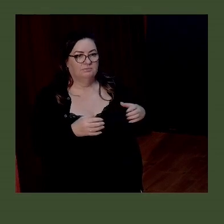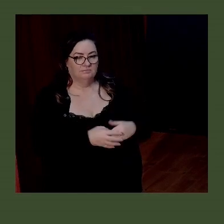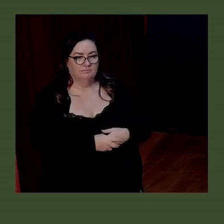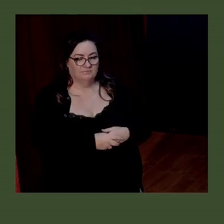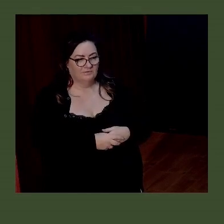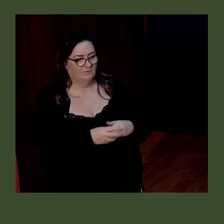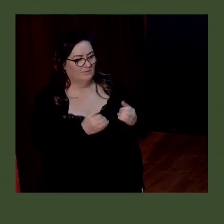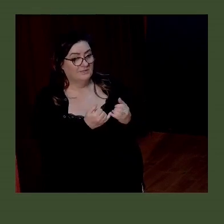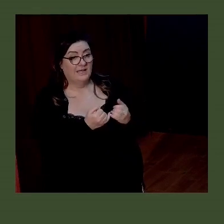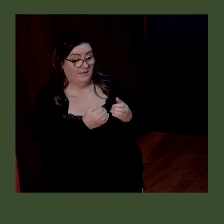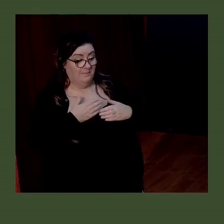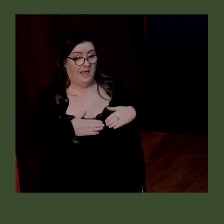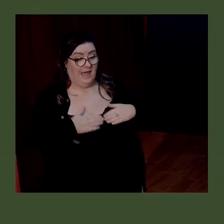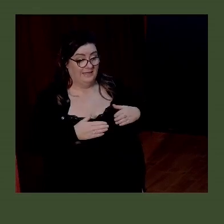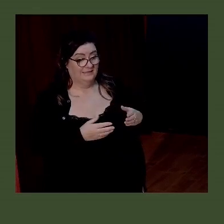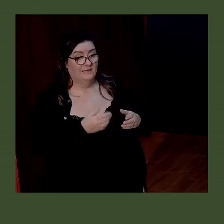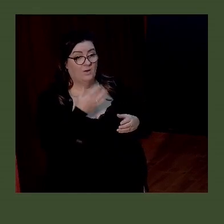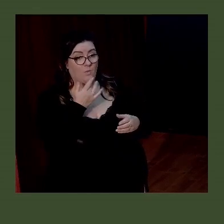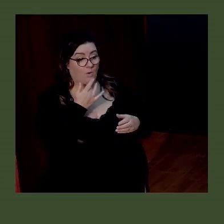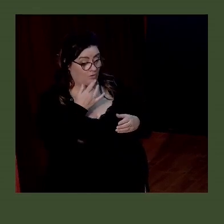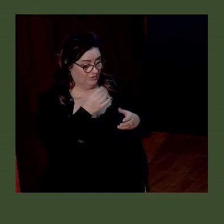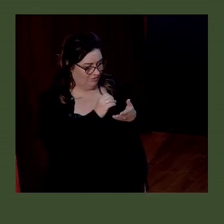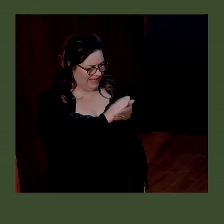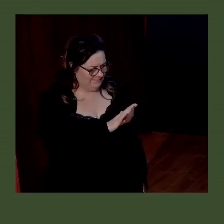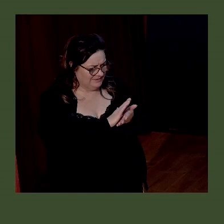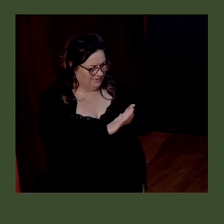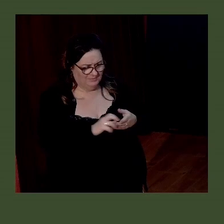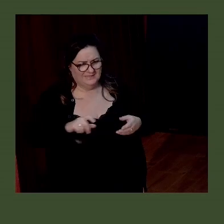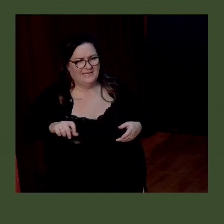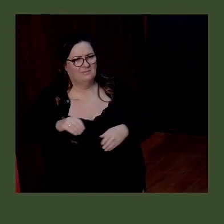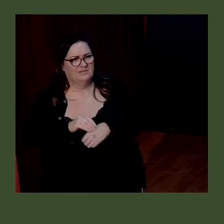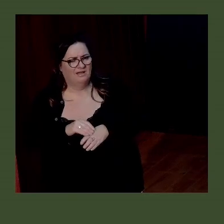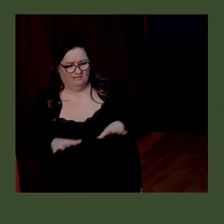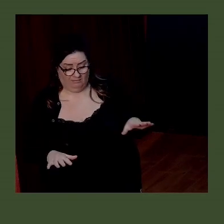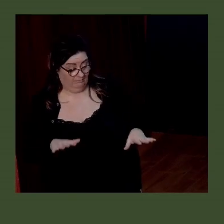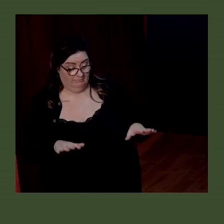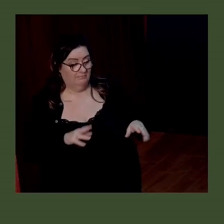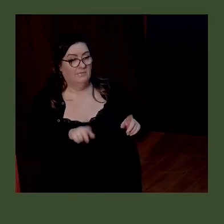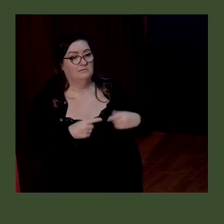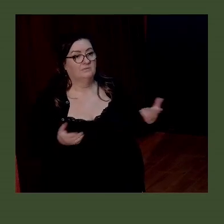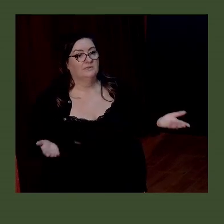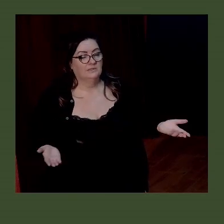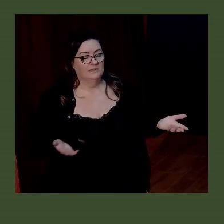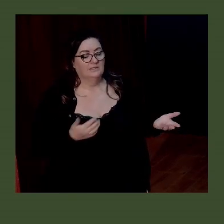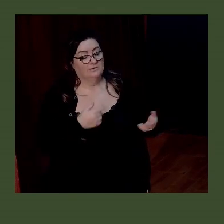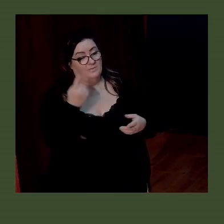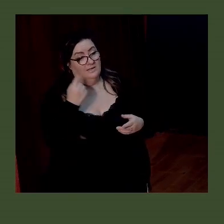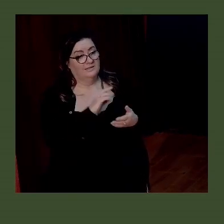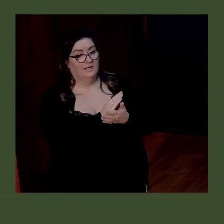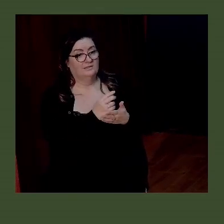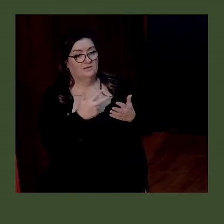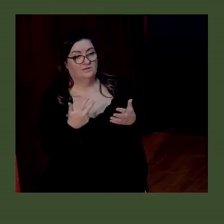to trying to empty a bath by keeping the taps running. By 1938, even